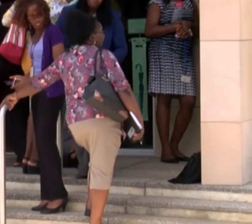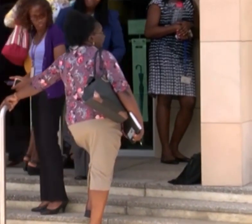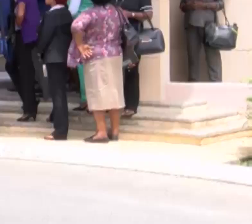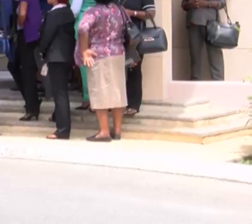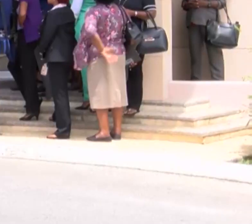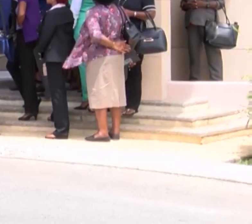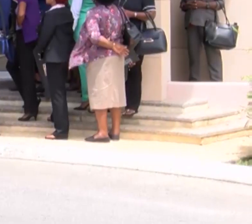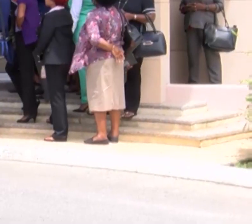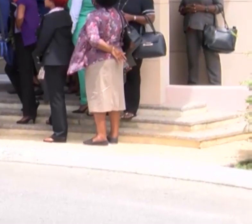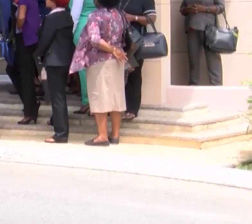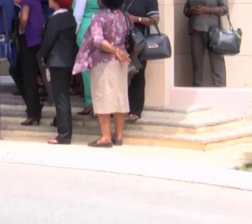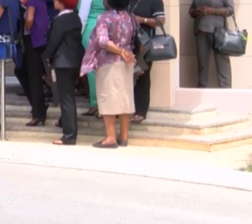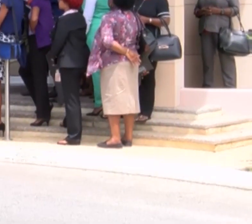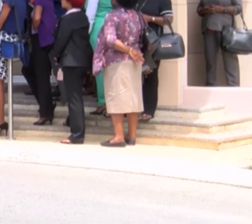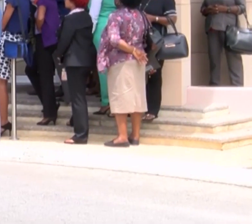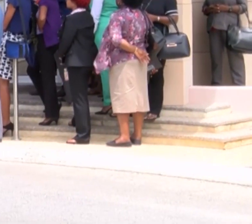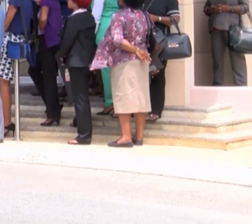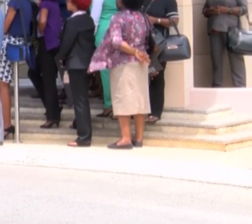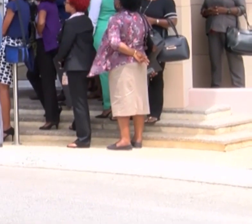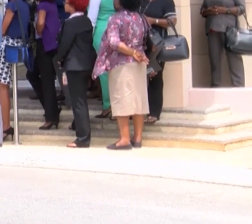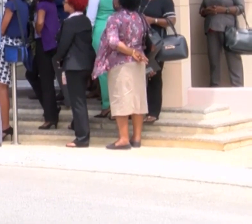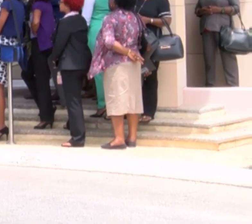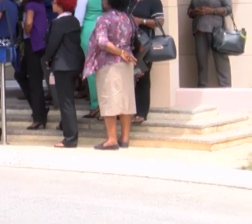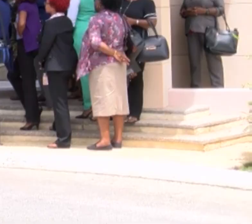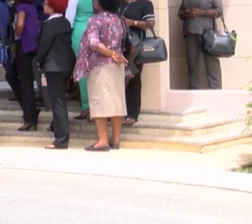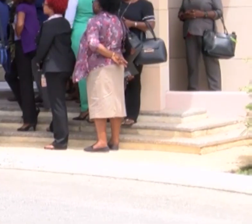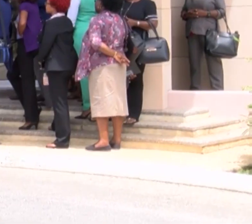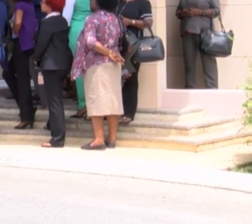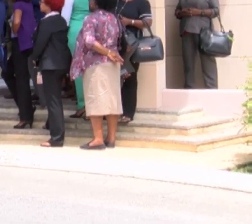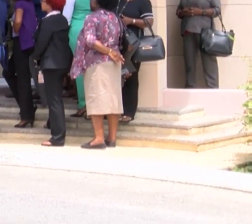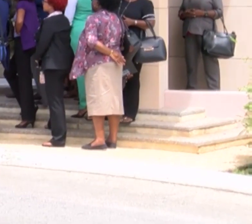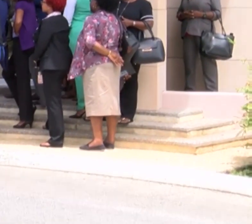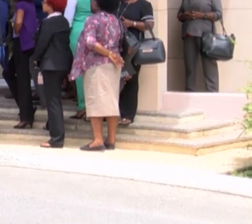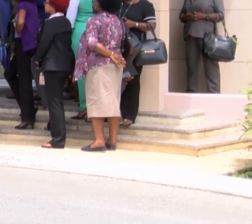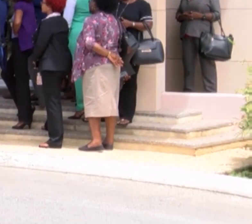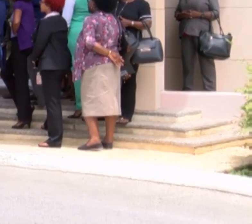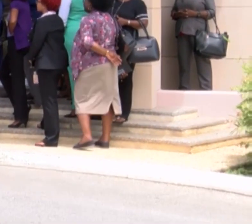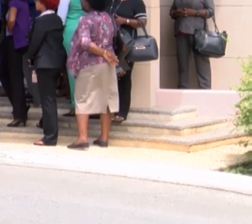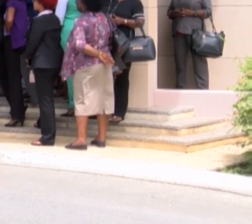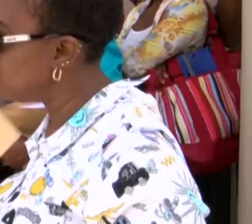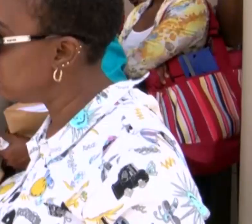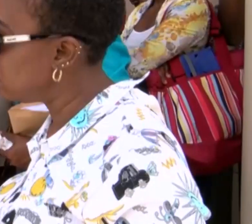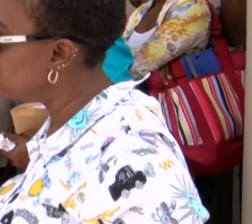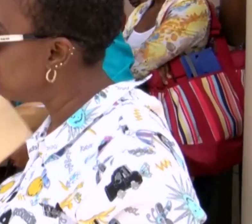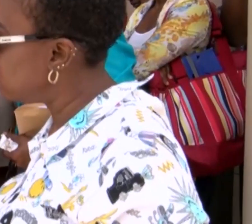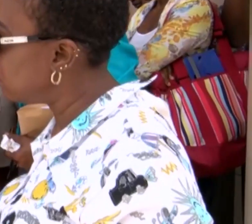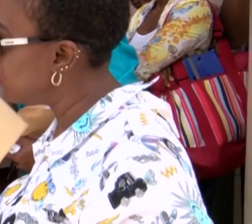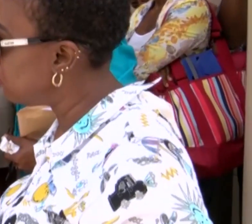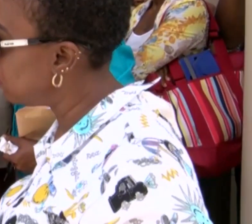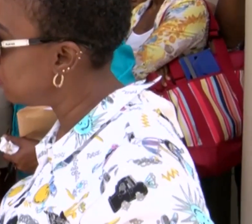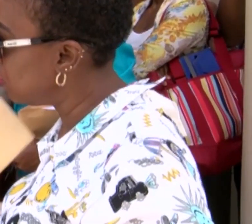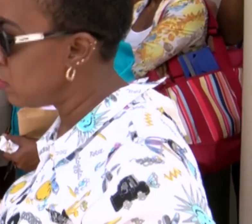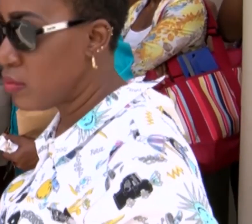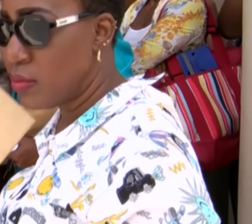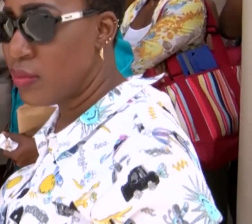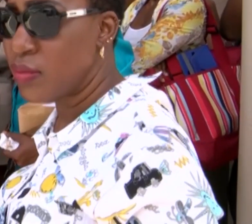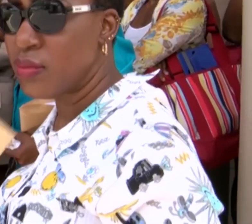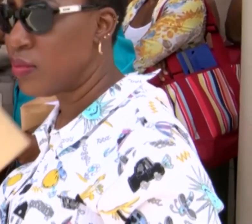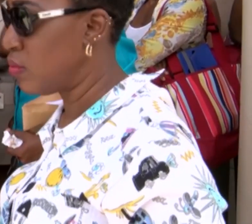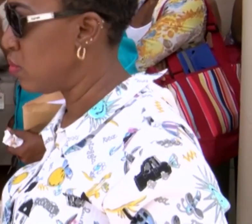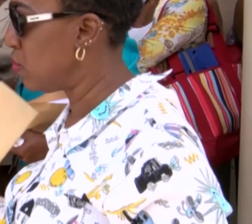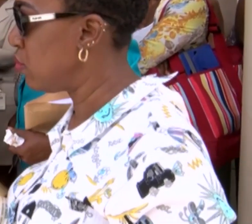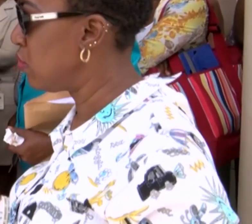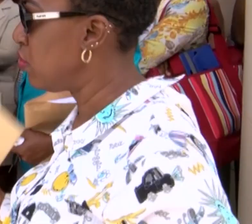says investigations are continuing to find the source of the problem. He also revealed the Safety and Health Committee of the Ministry of Labor